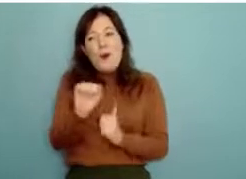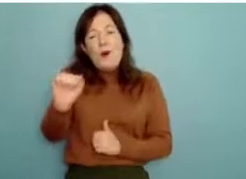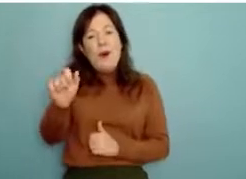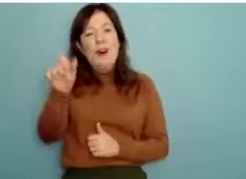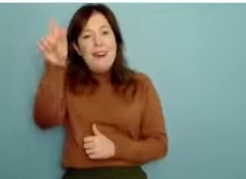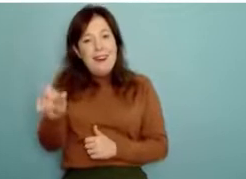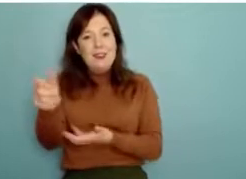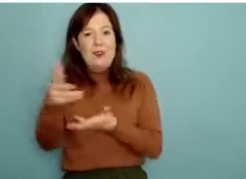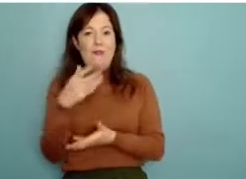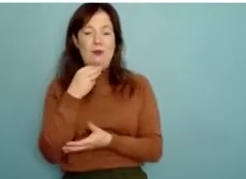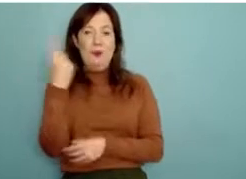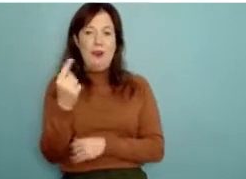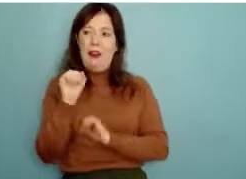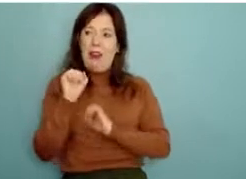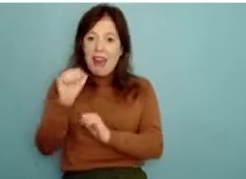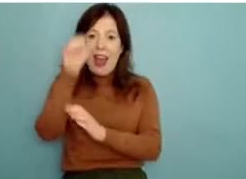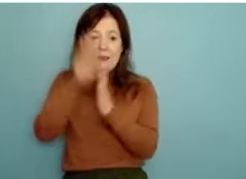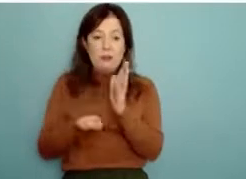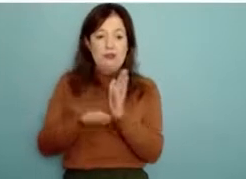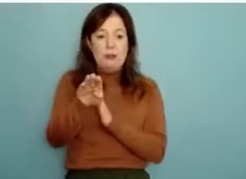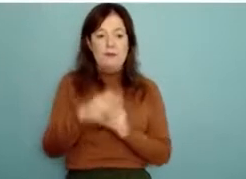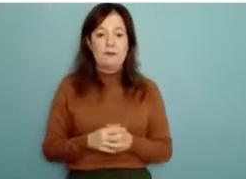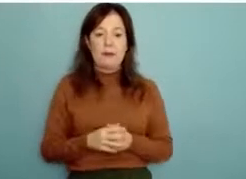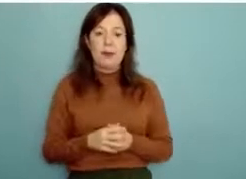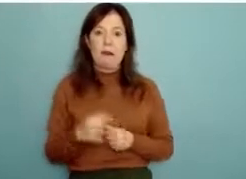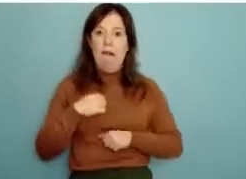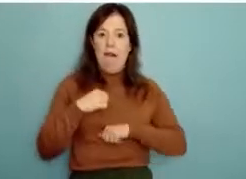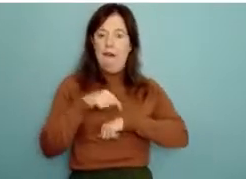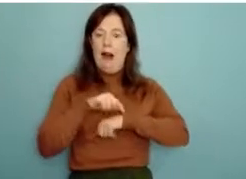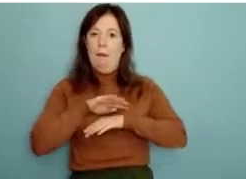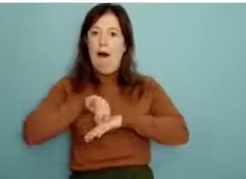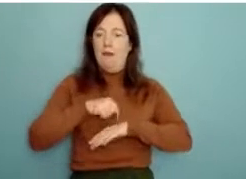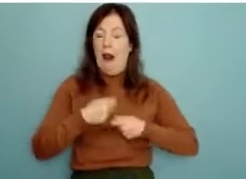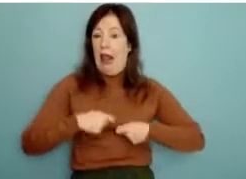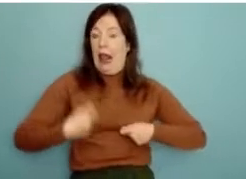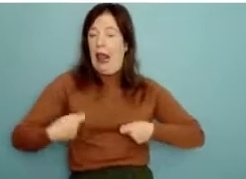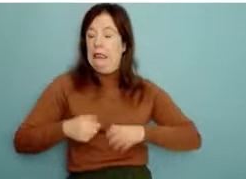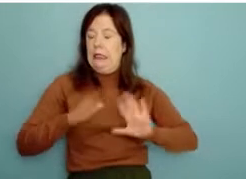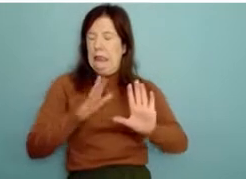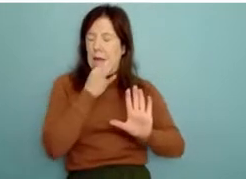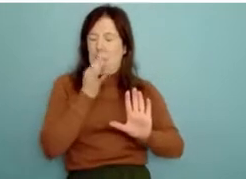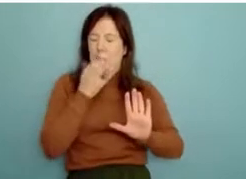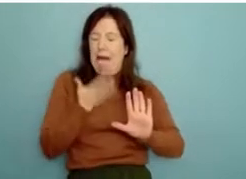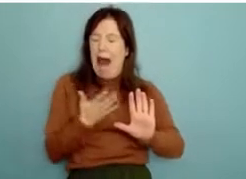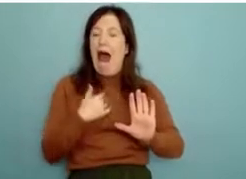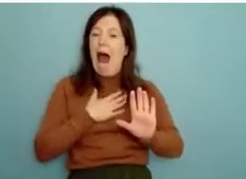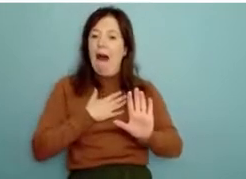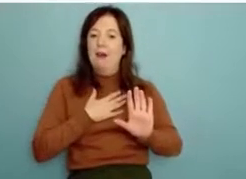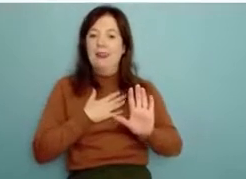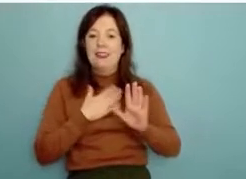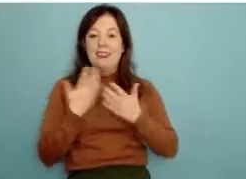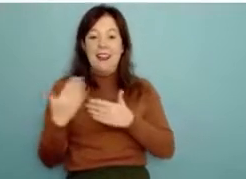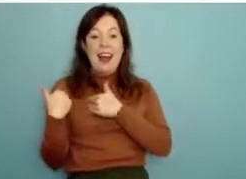their experiences. So I'm aware I've gone over, so I'm going to shut up now, and I think we're over to